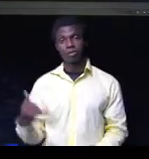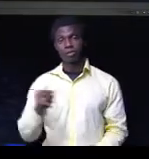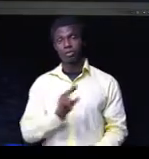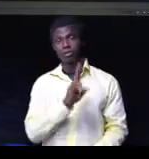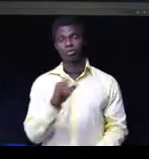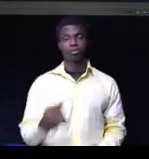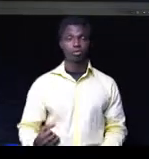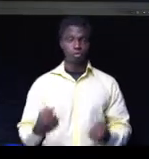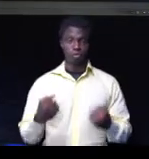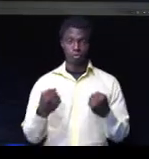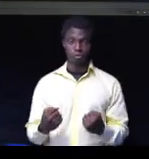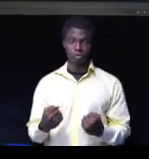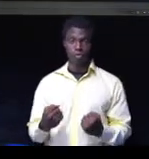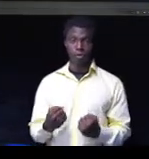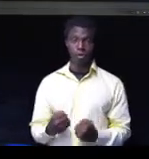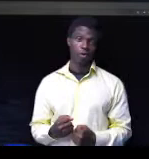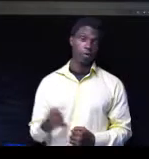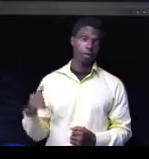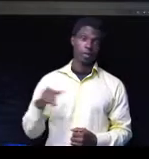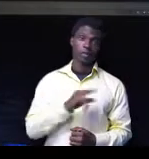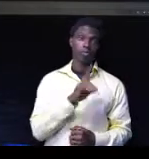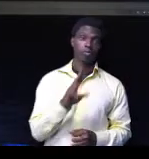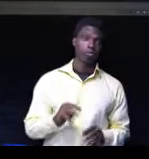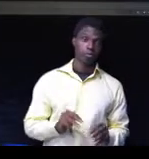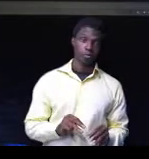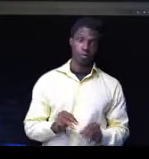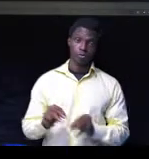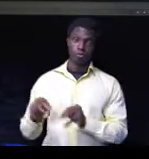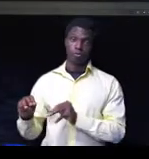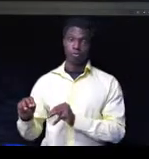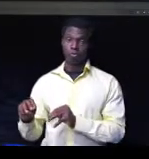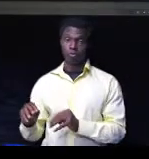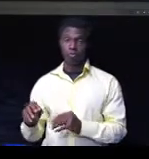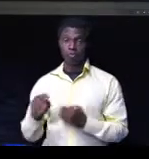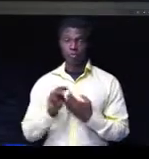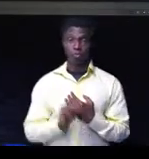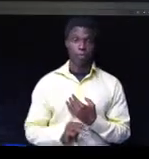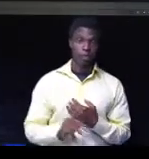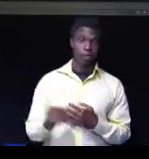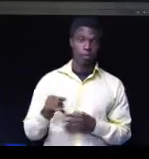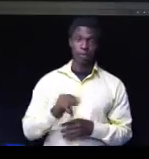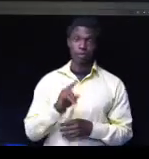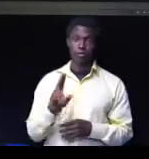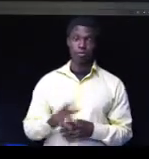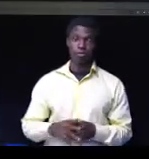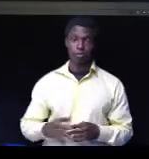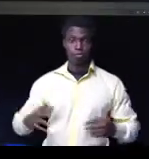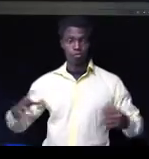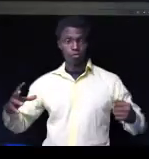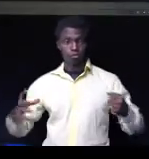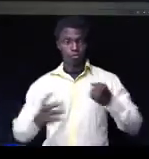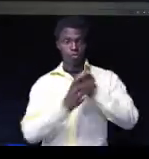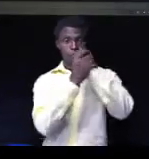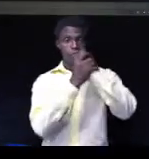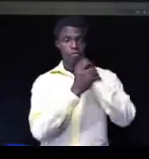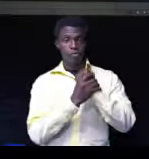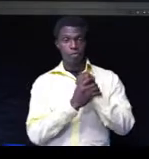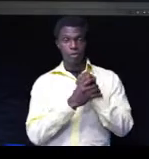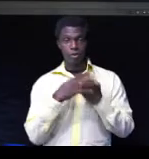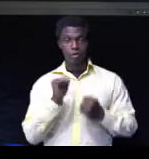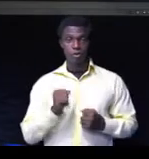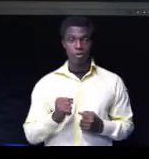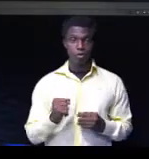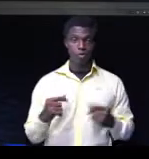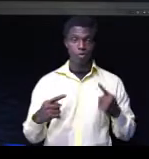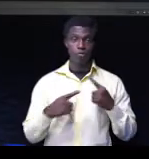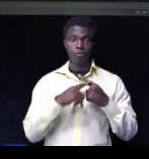They use power, they use movement, they use gripping of the opponent's